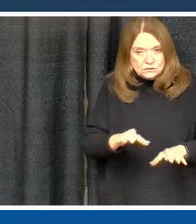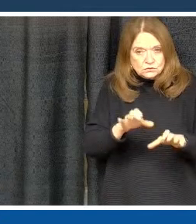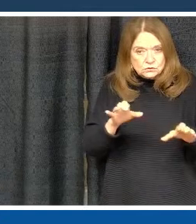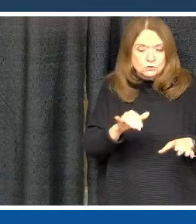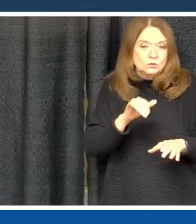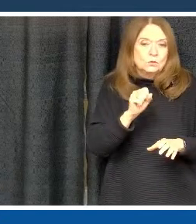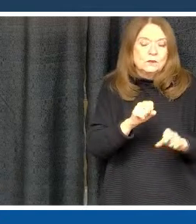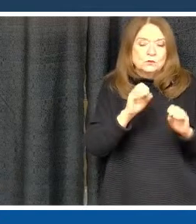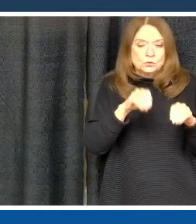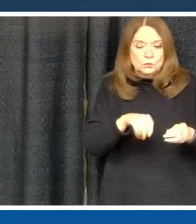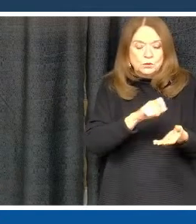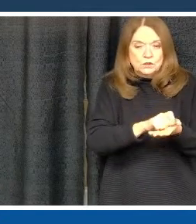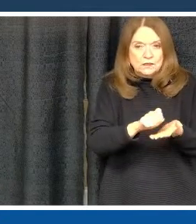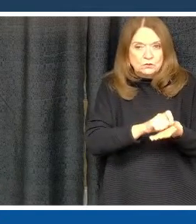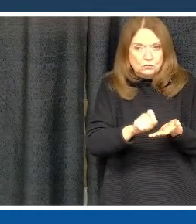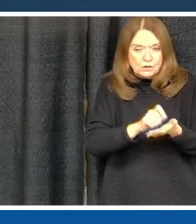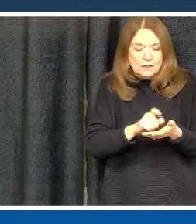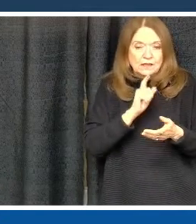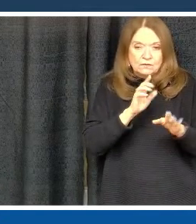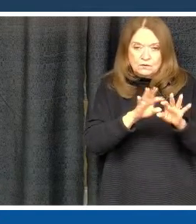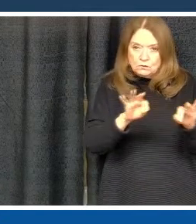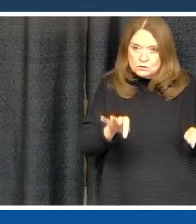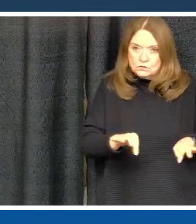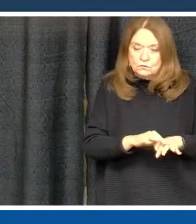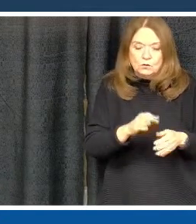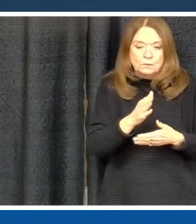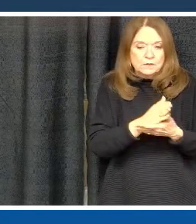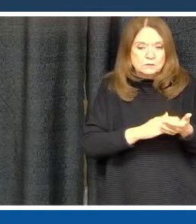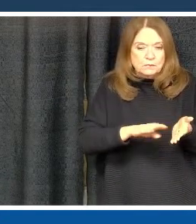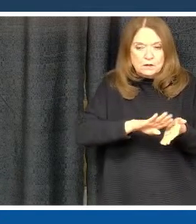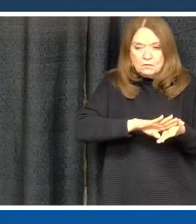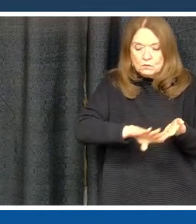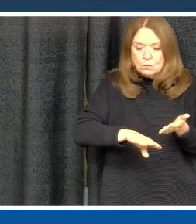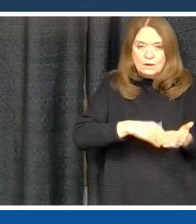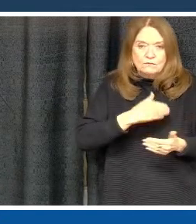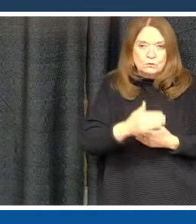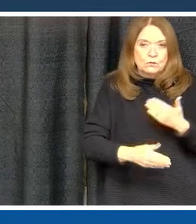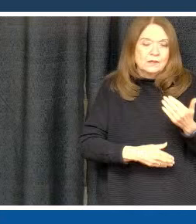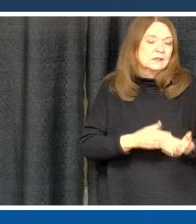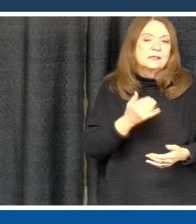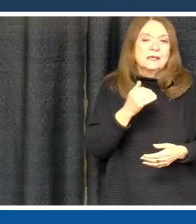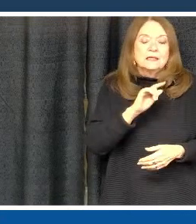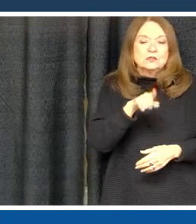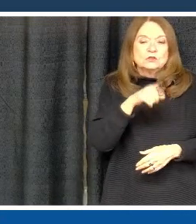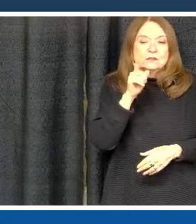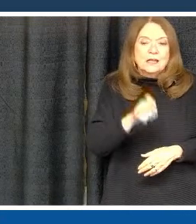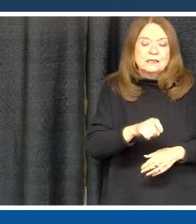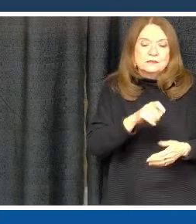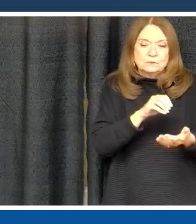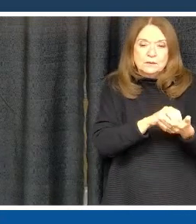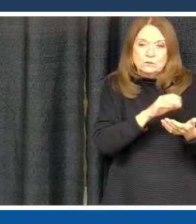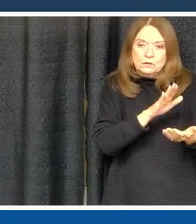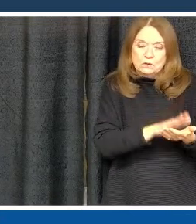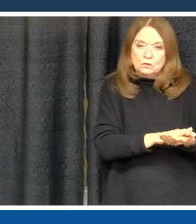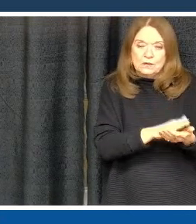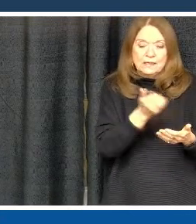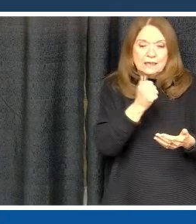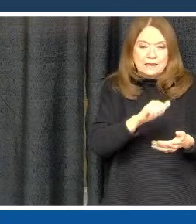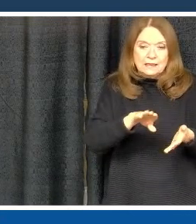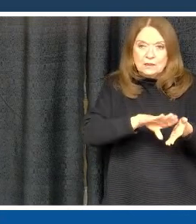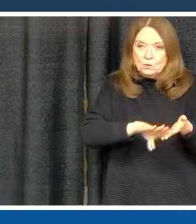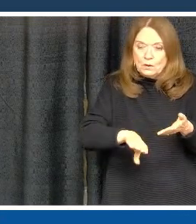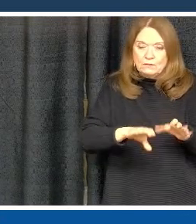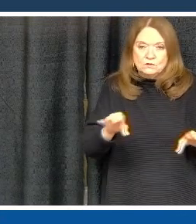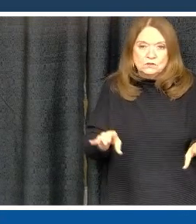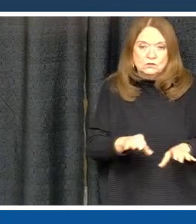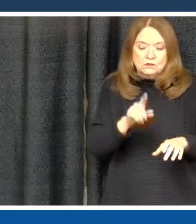is to put it in writing. There's a form as part of the waiver process, and it just has to be reported. Any waivers done